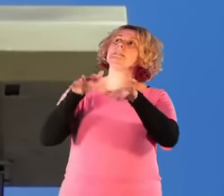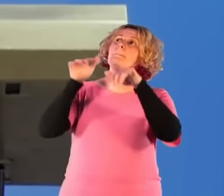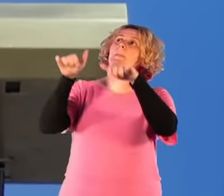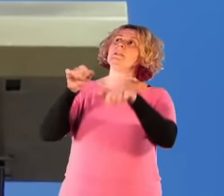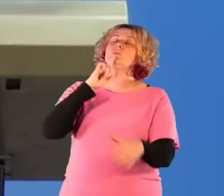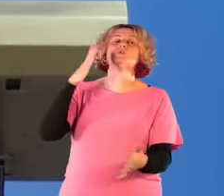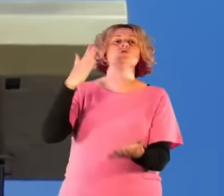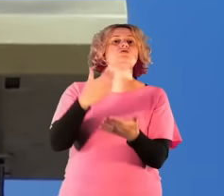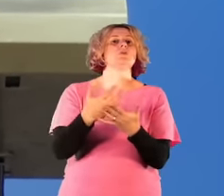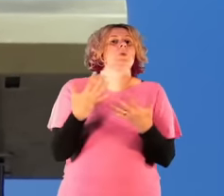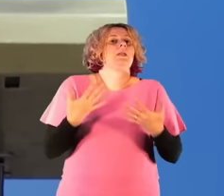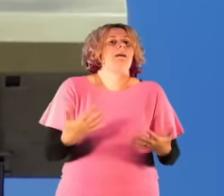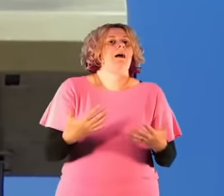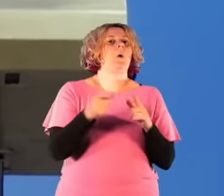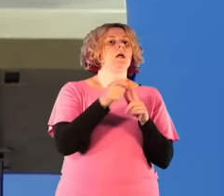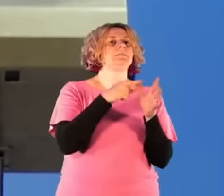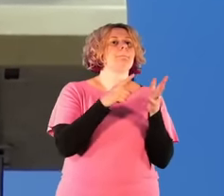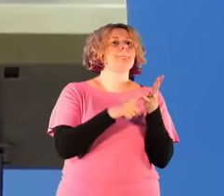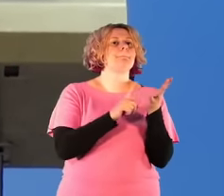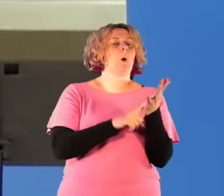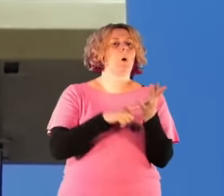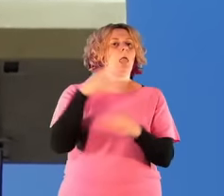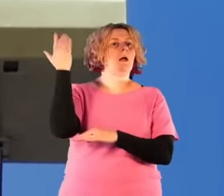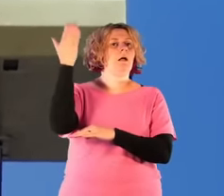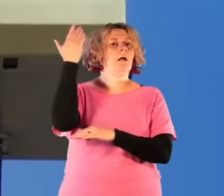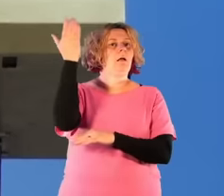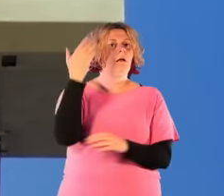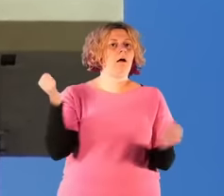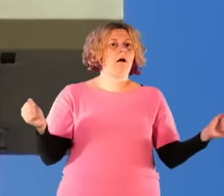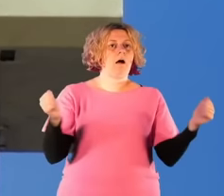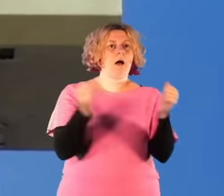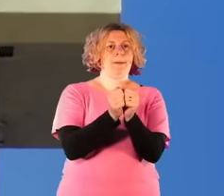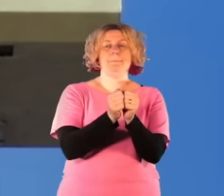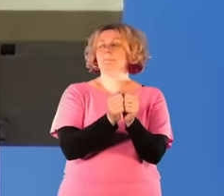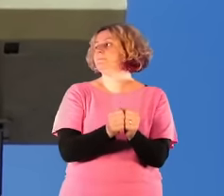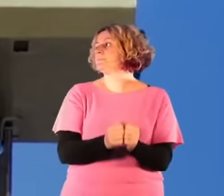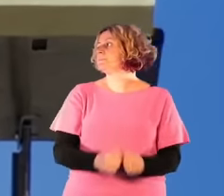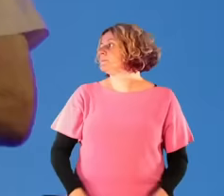now as Paul comes to speak to us. Amen.